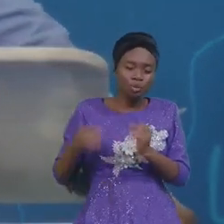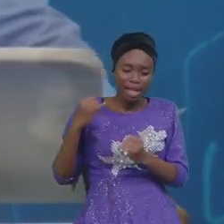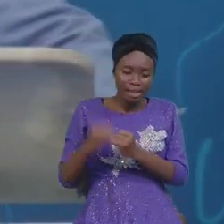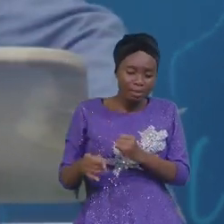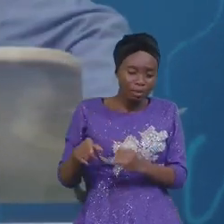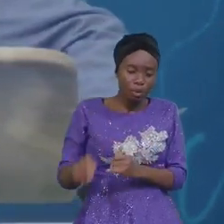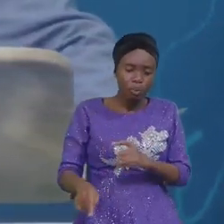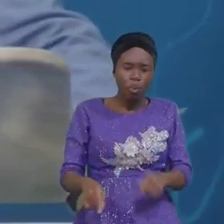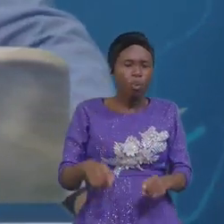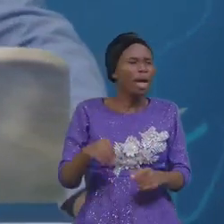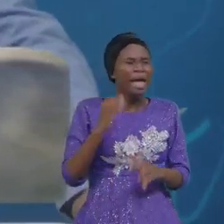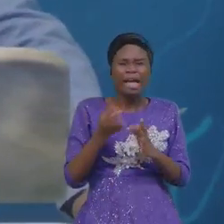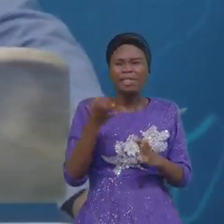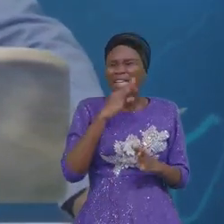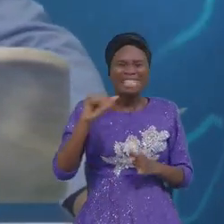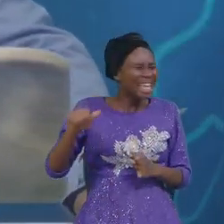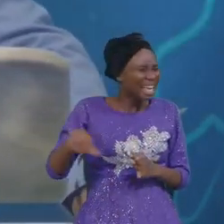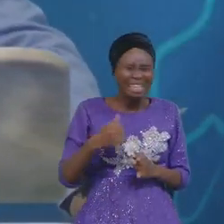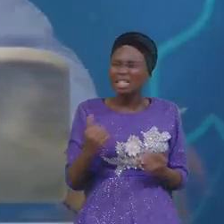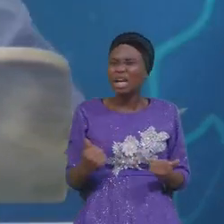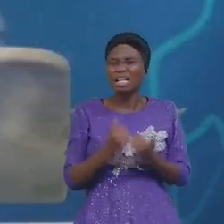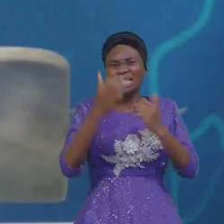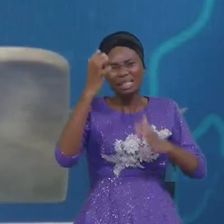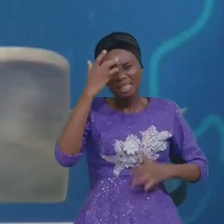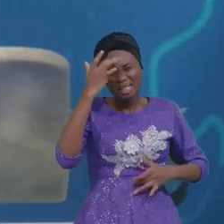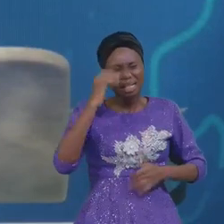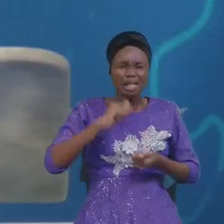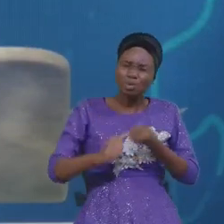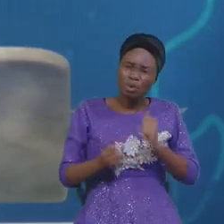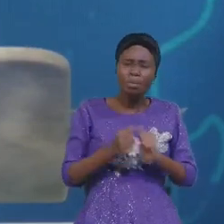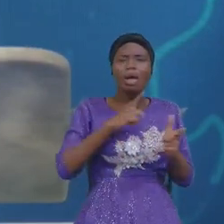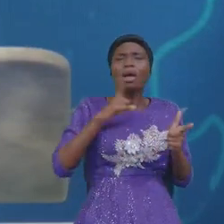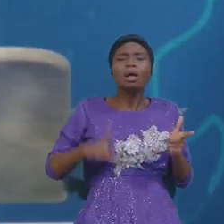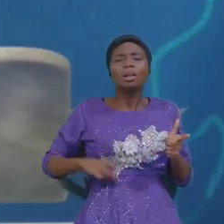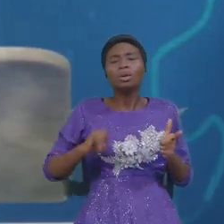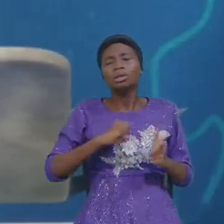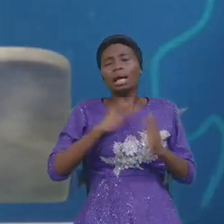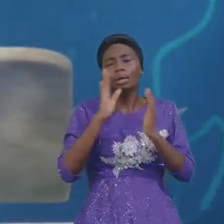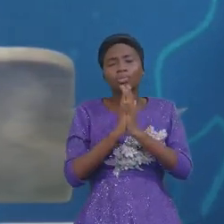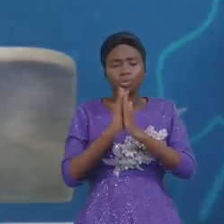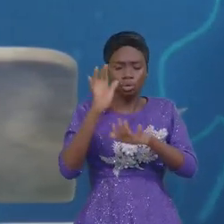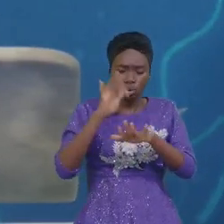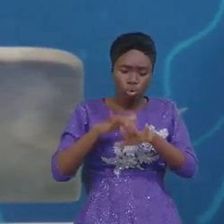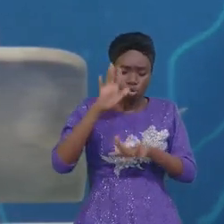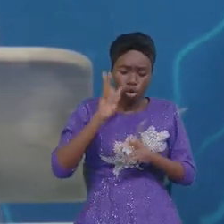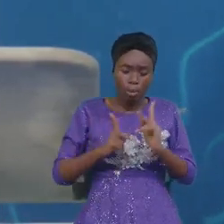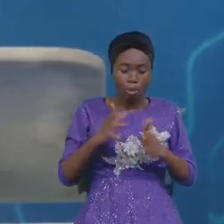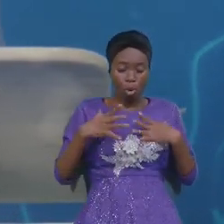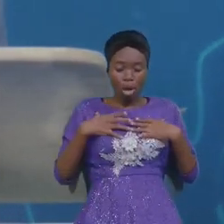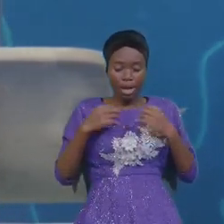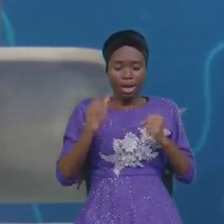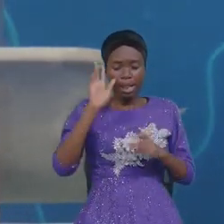toe, wherever there's any challenge, any sickness, any infirmity, Lord, I pray, touch your people, heal your